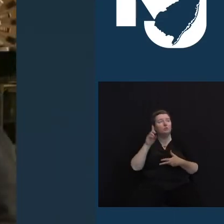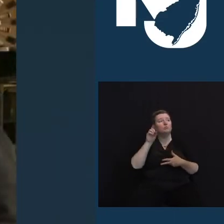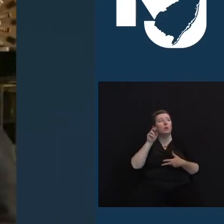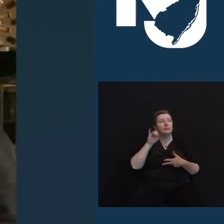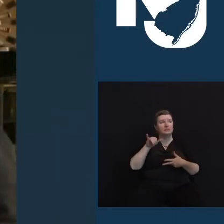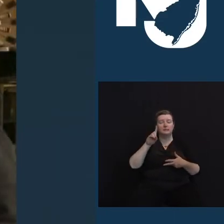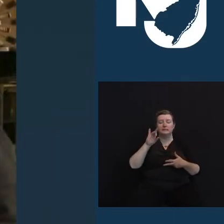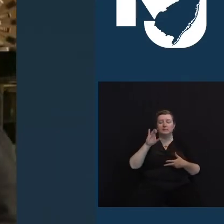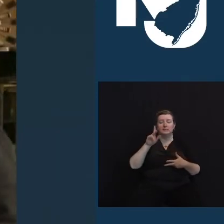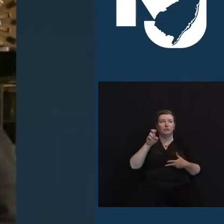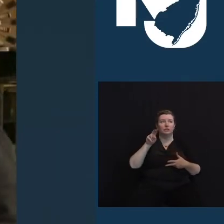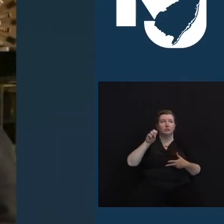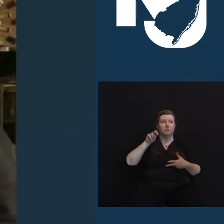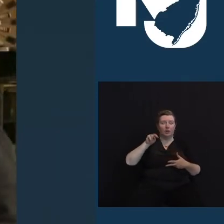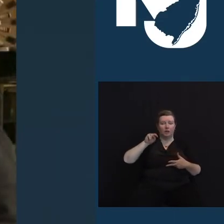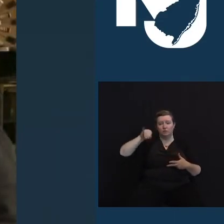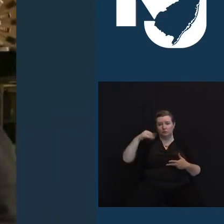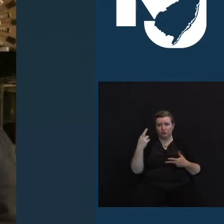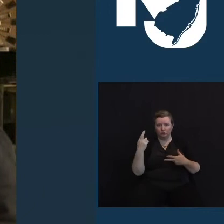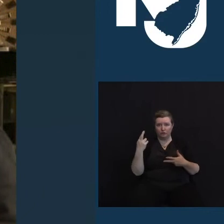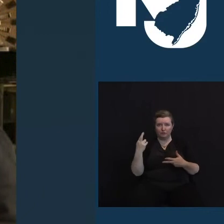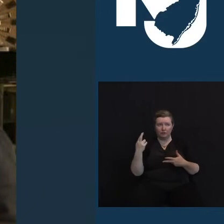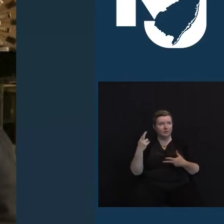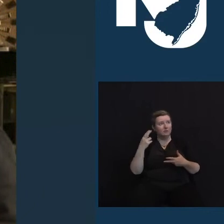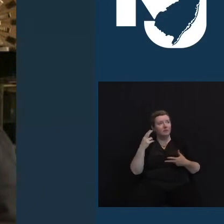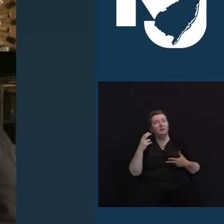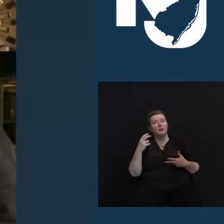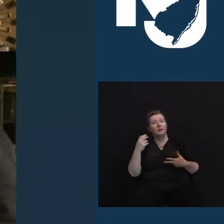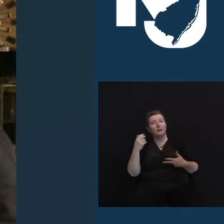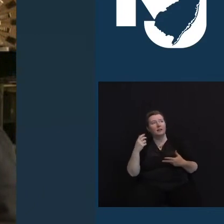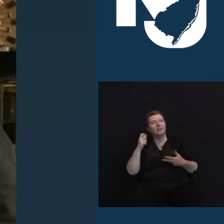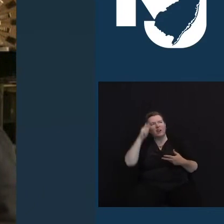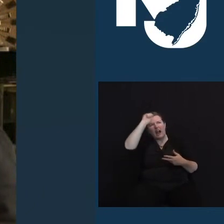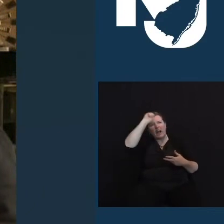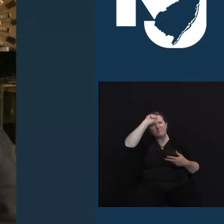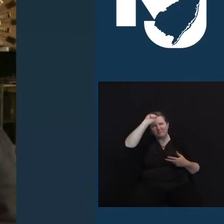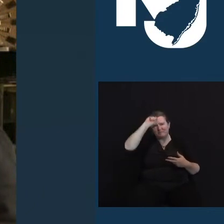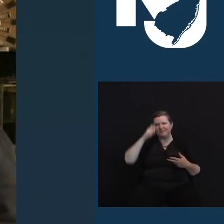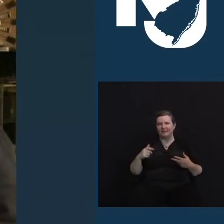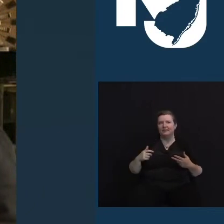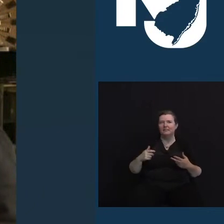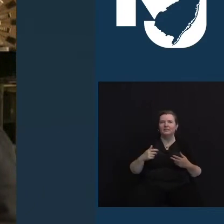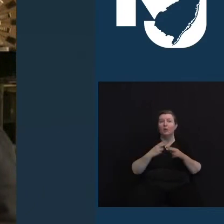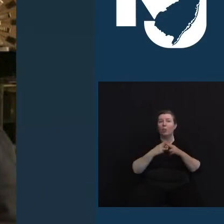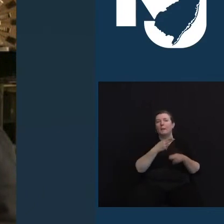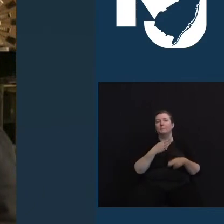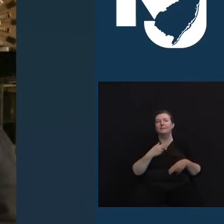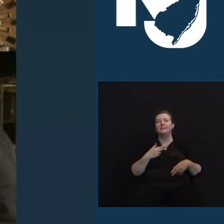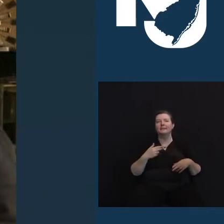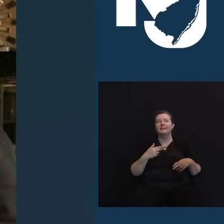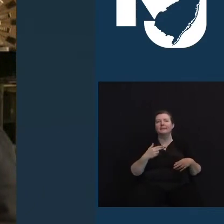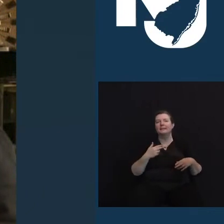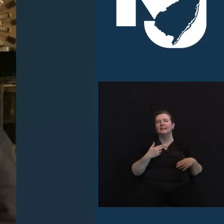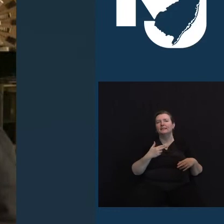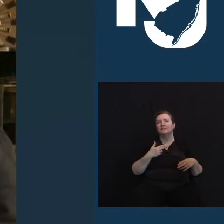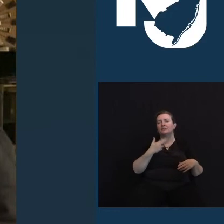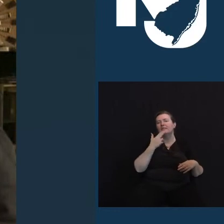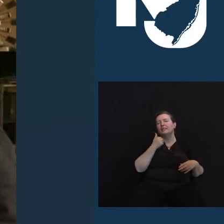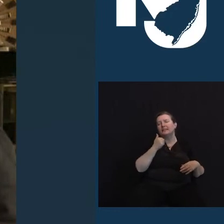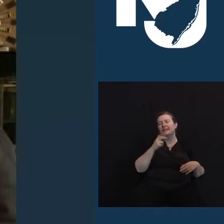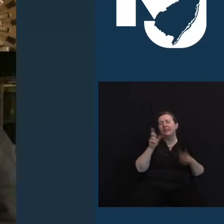Jr. That's Rodney with the cap there, otherwise known, by the way, to many as Little Rodney. He was a lifelong resident of